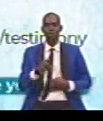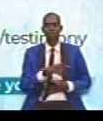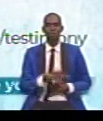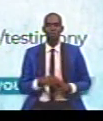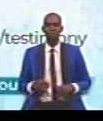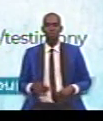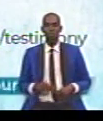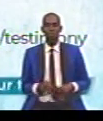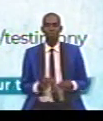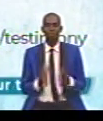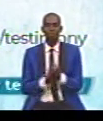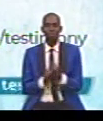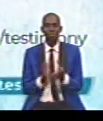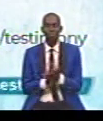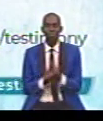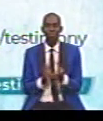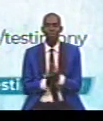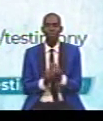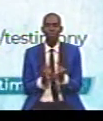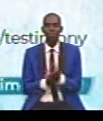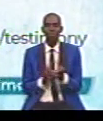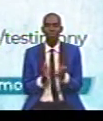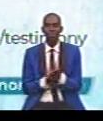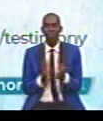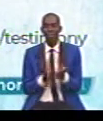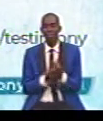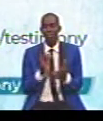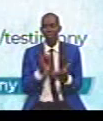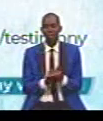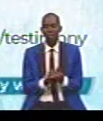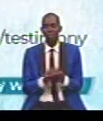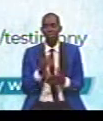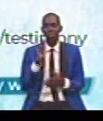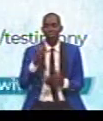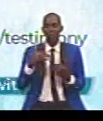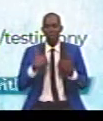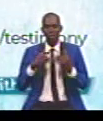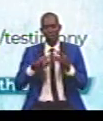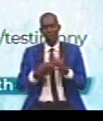Let's put our hands together. That's a testimony over there.